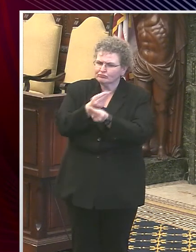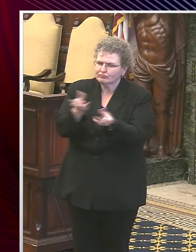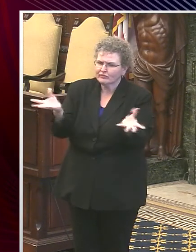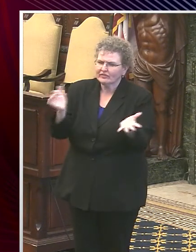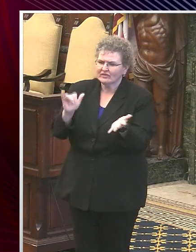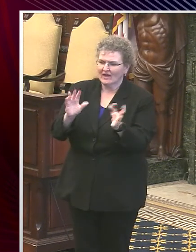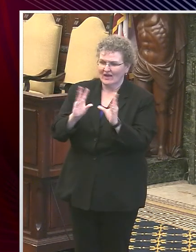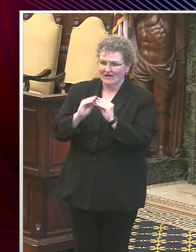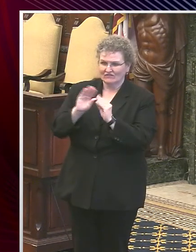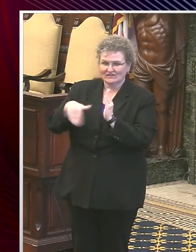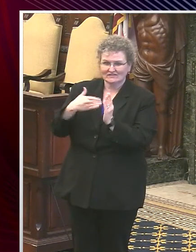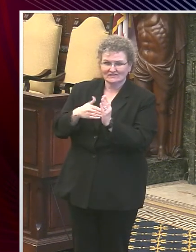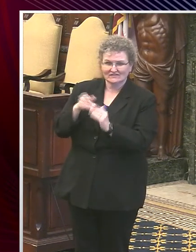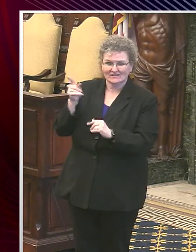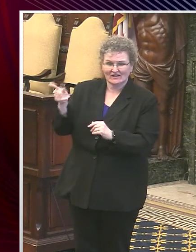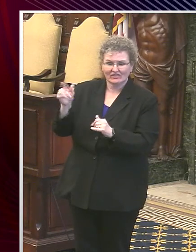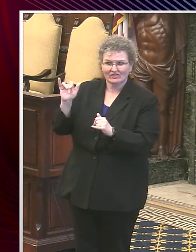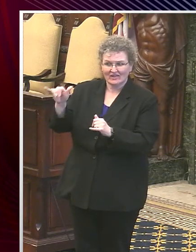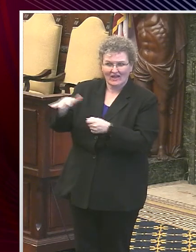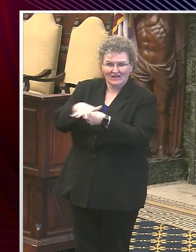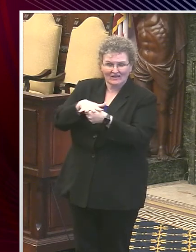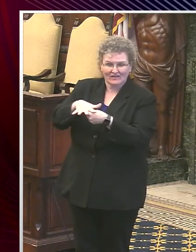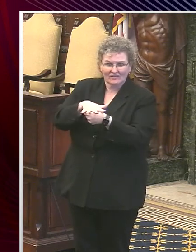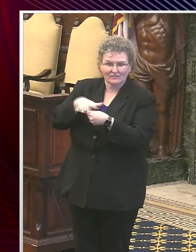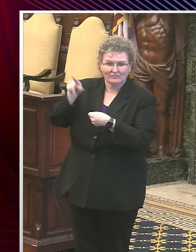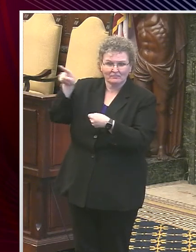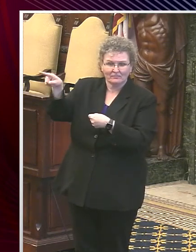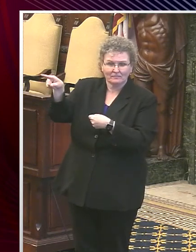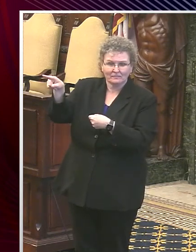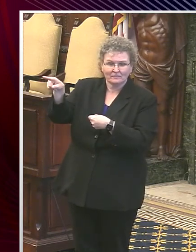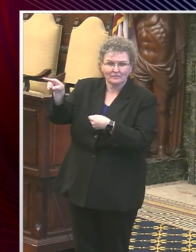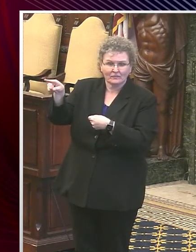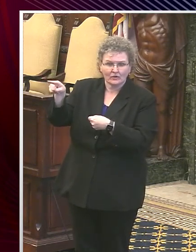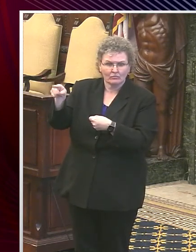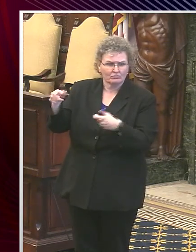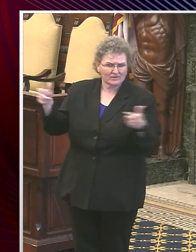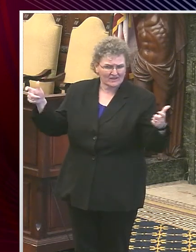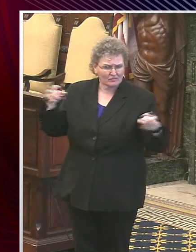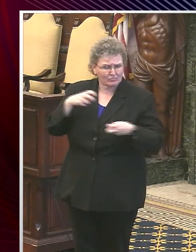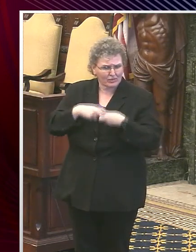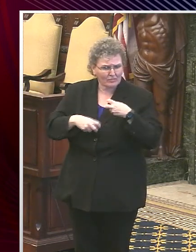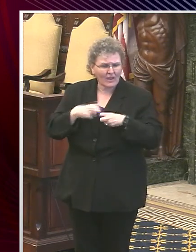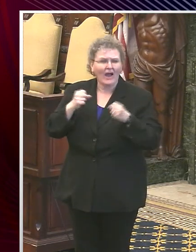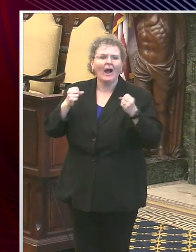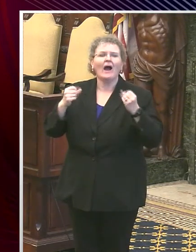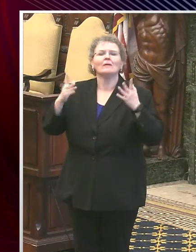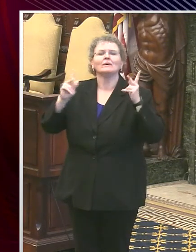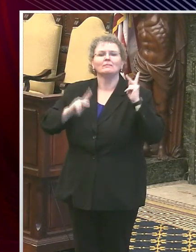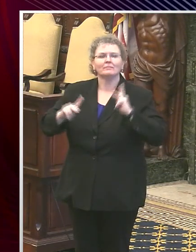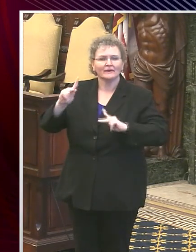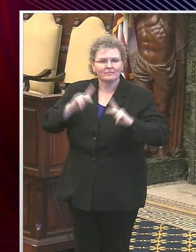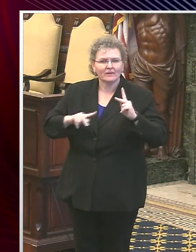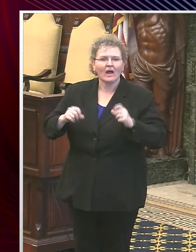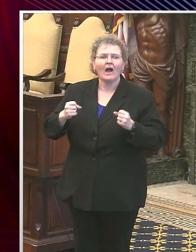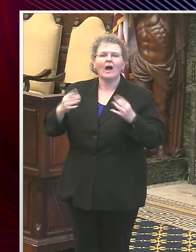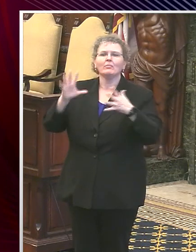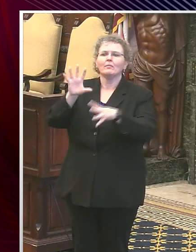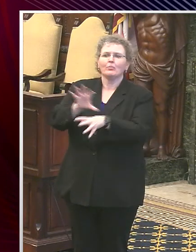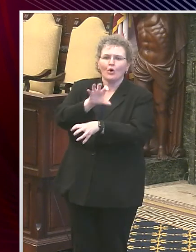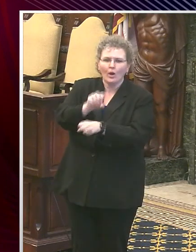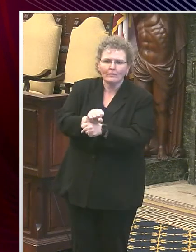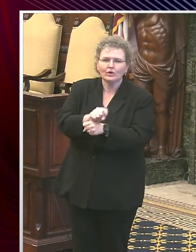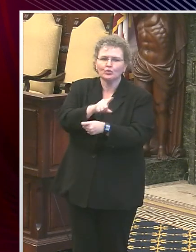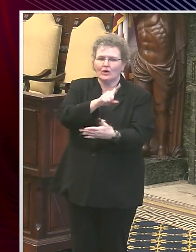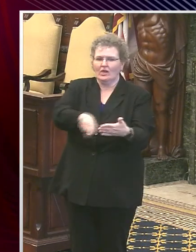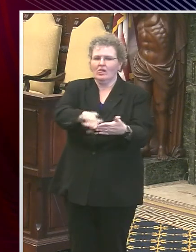center site, the new site, how big of a problem was this? How many people, how many appointments did you have to cancel